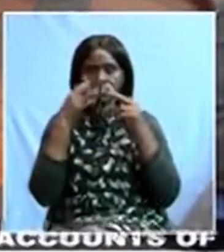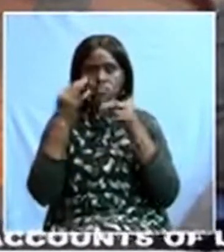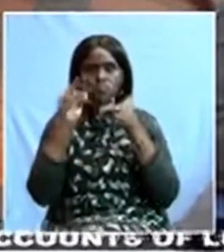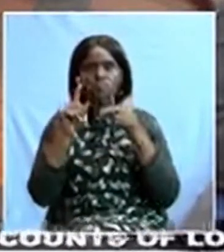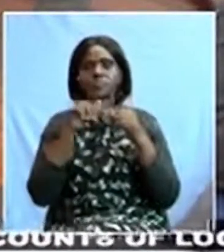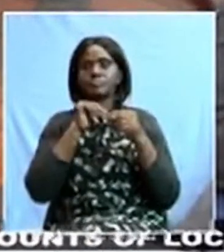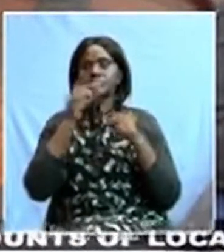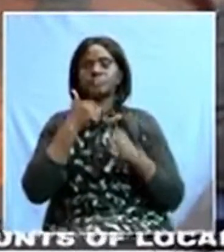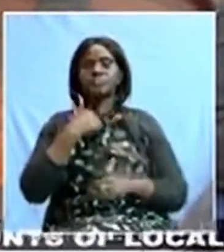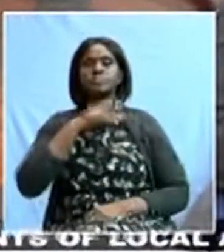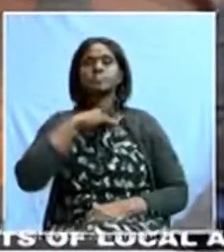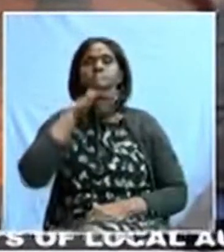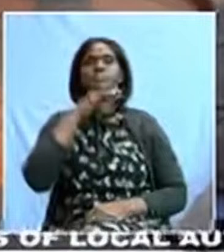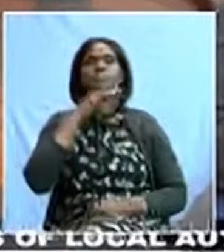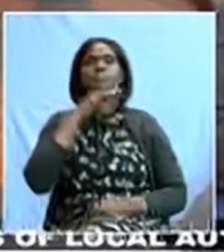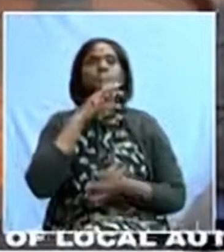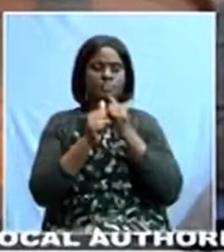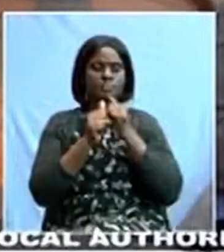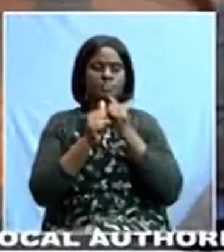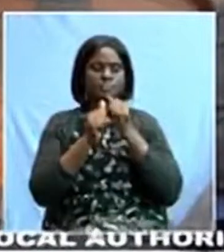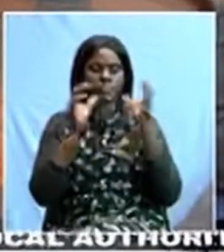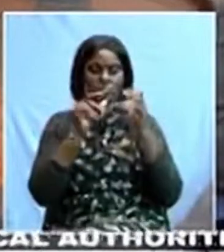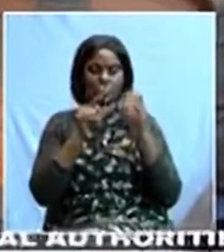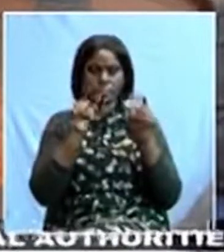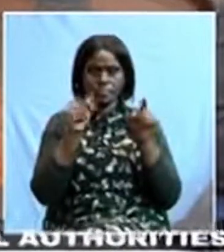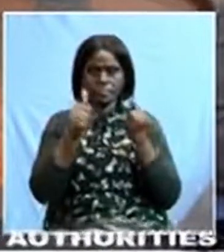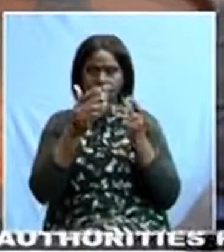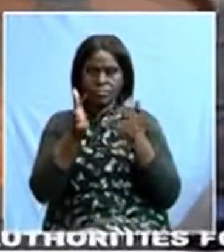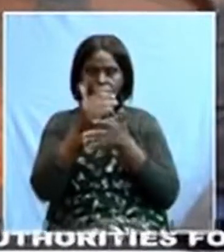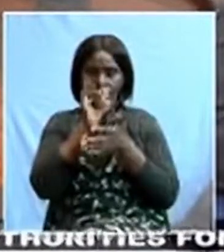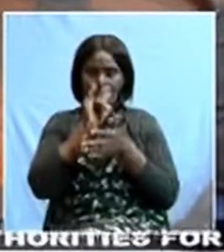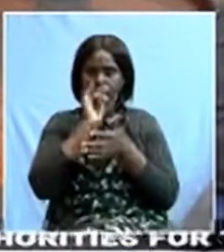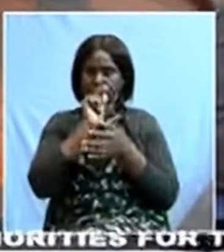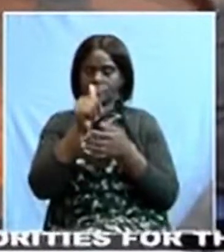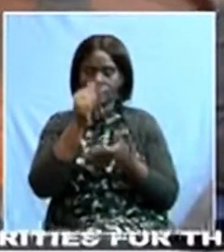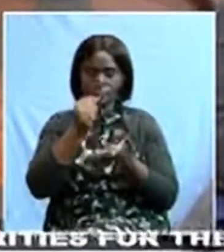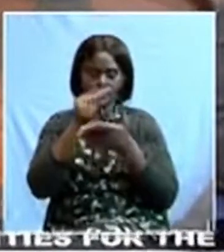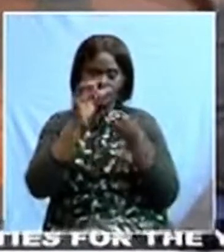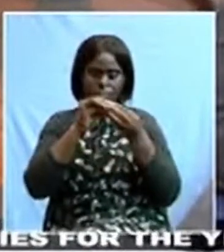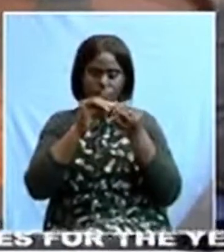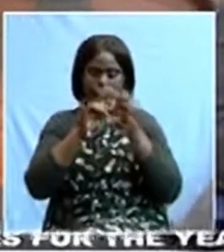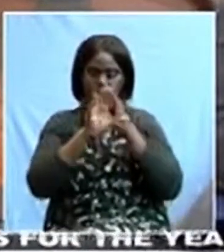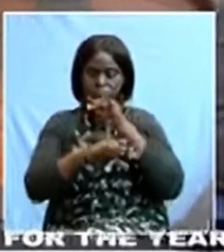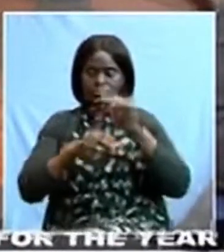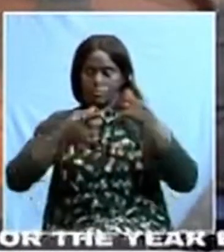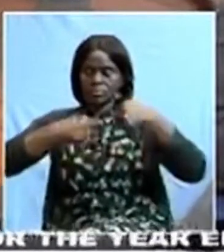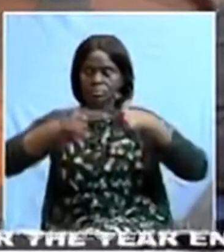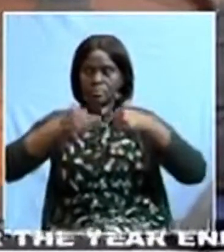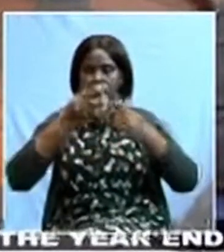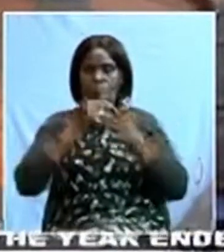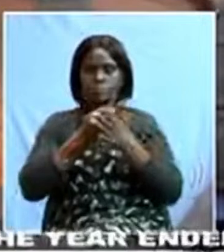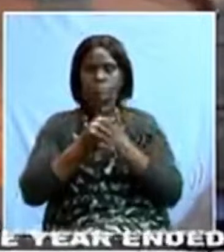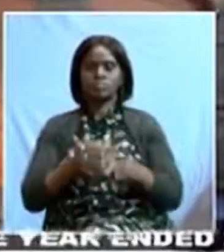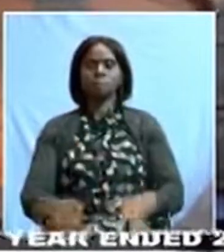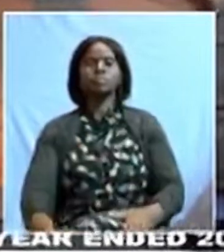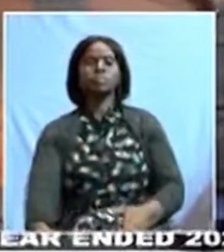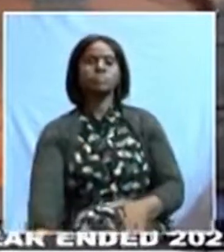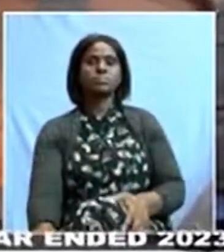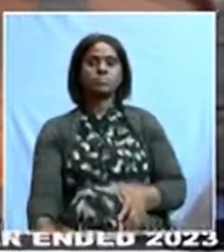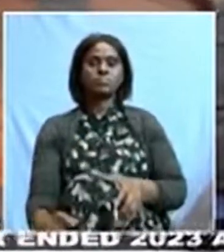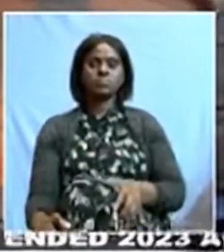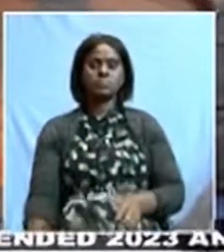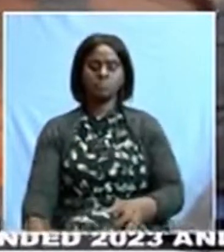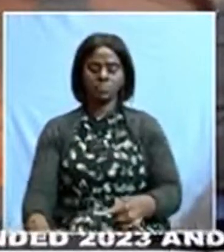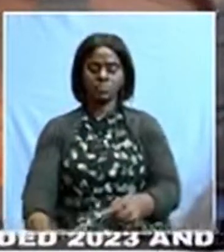the inadequate revenue council collects despite being budgeted for under locally generated funds for the financial